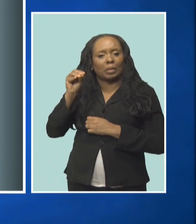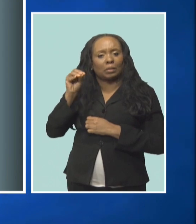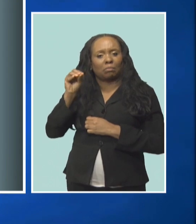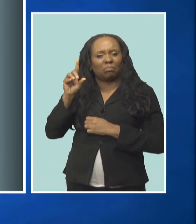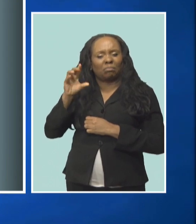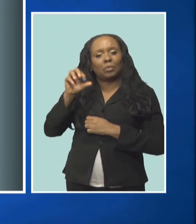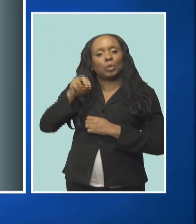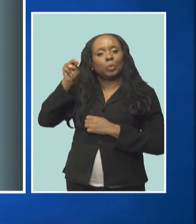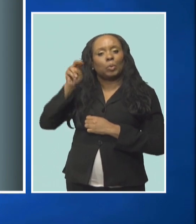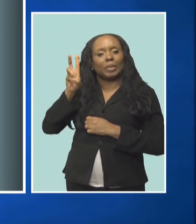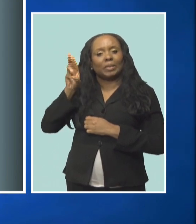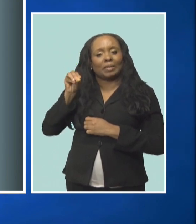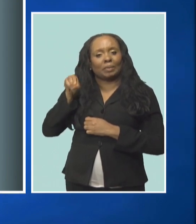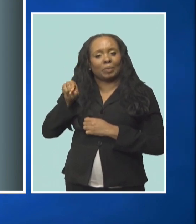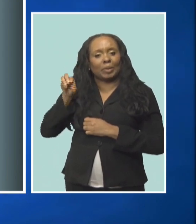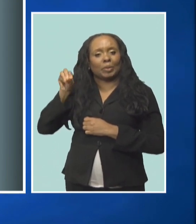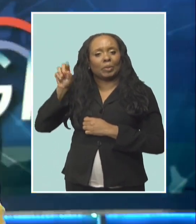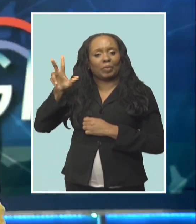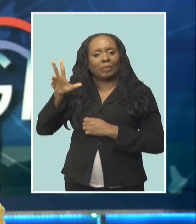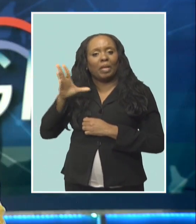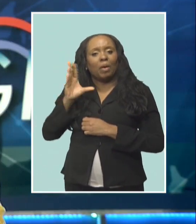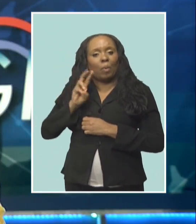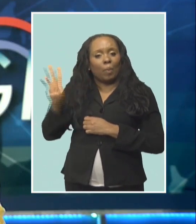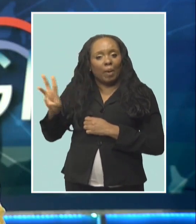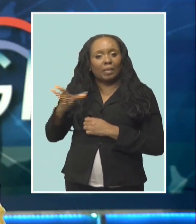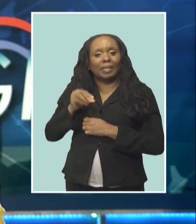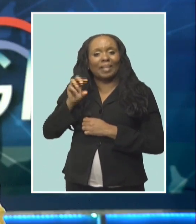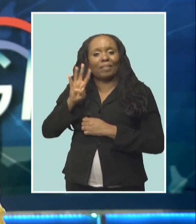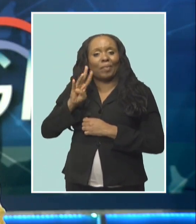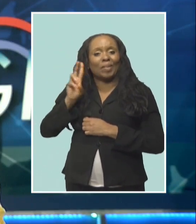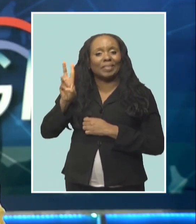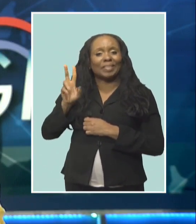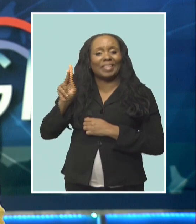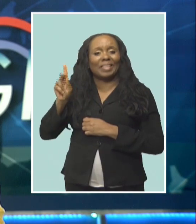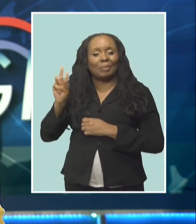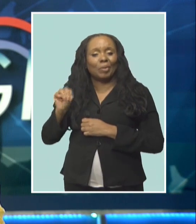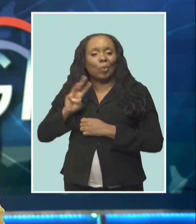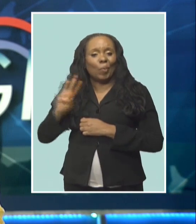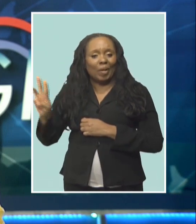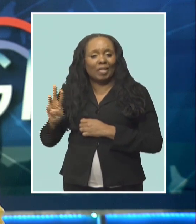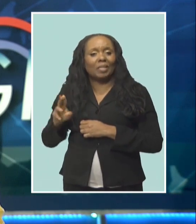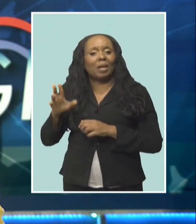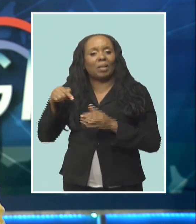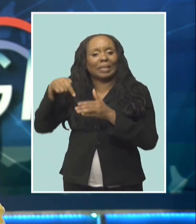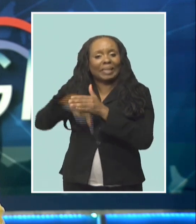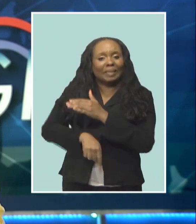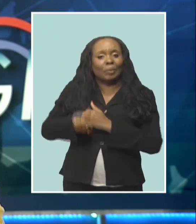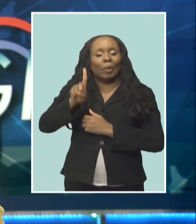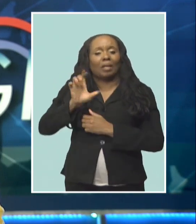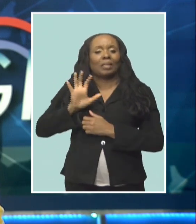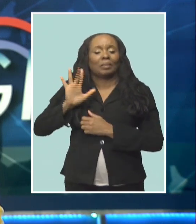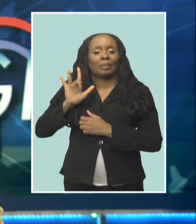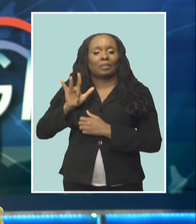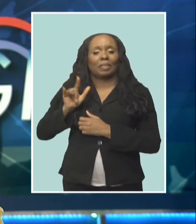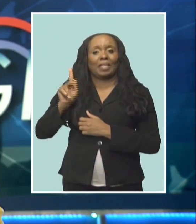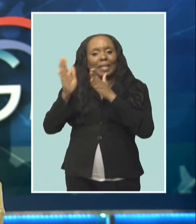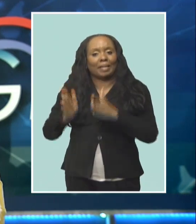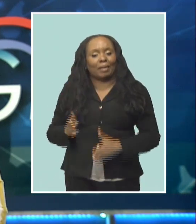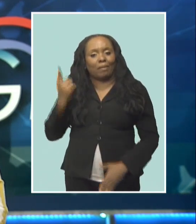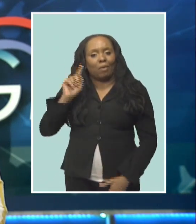kilometers west of Bridgetown, Barbados. It was recorded at a depth of 125